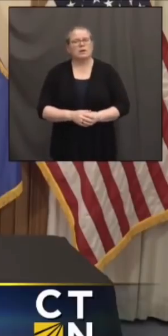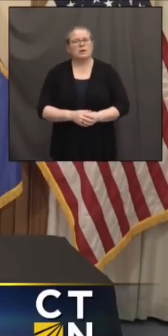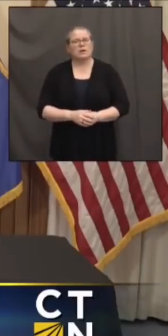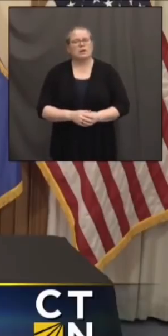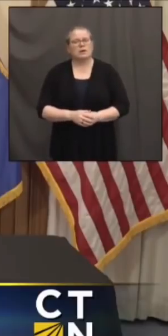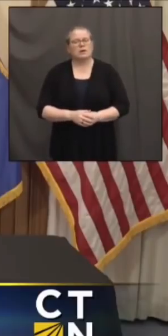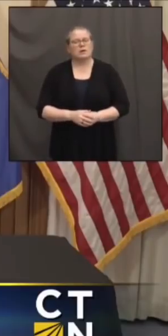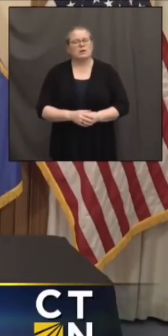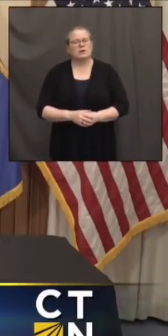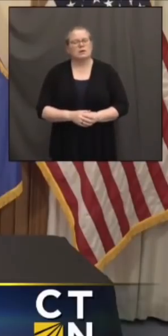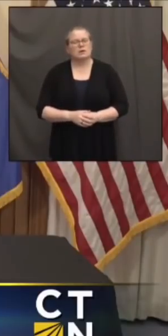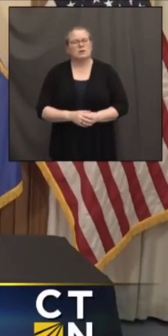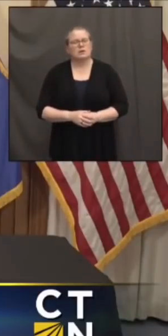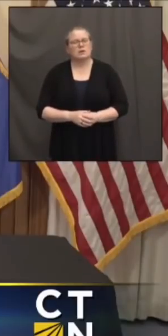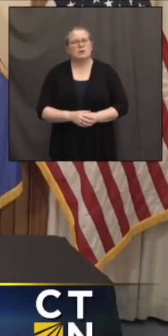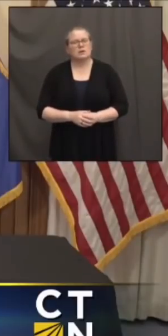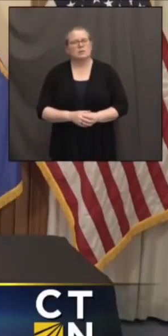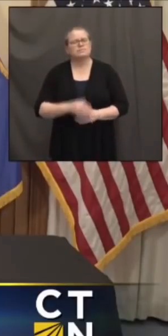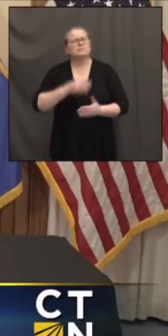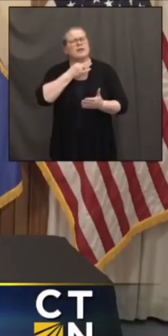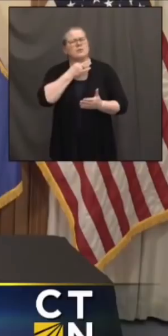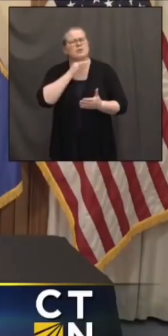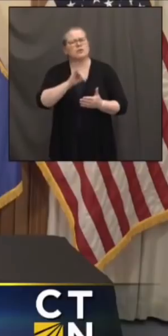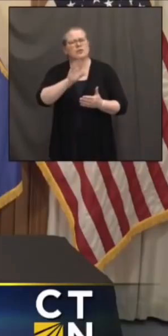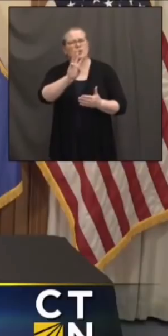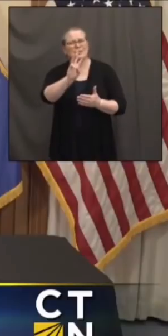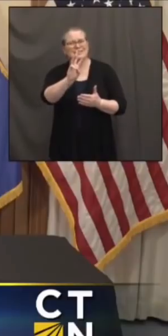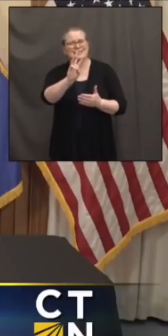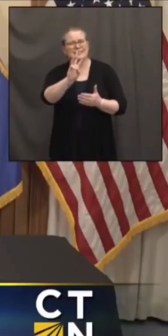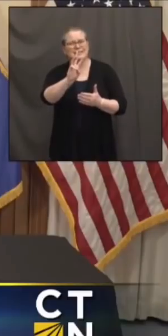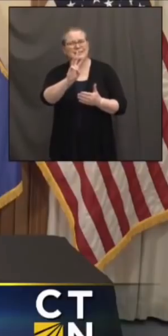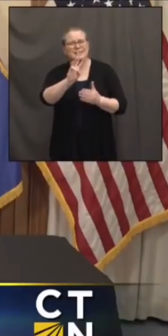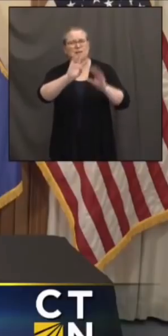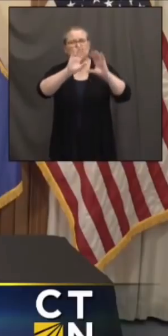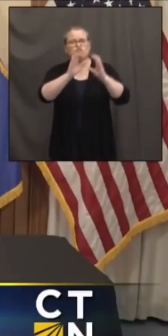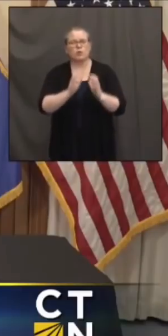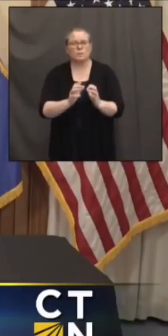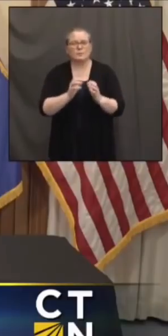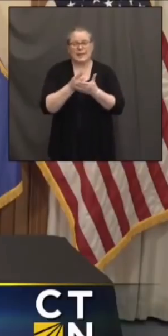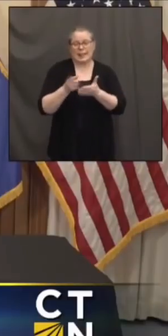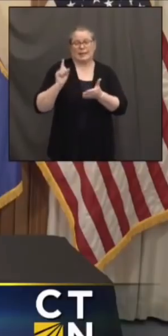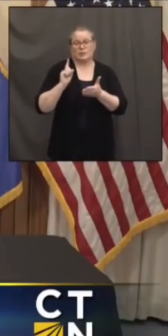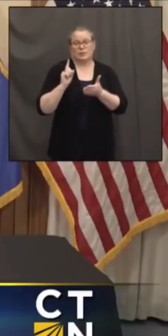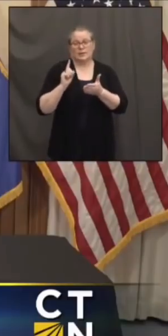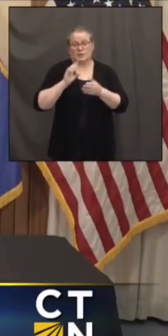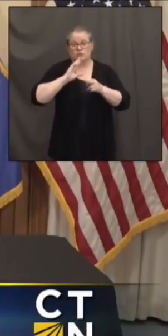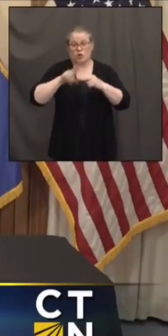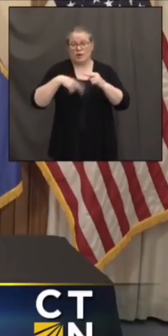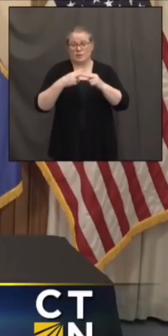have been going with the 6 medically high-risk groups outlined last week?